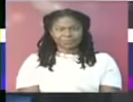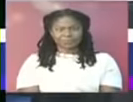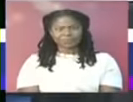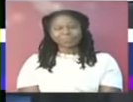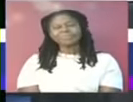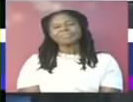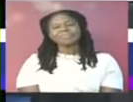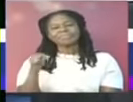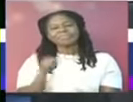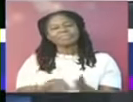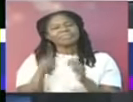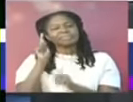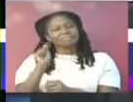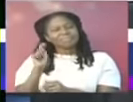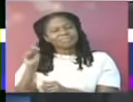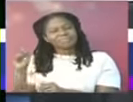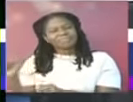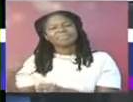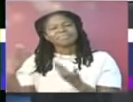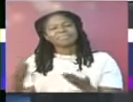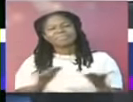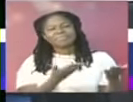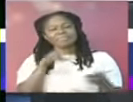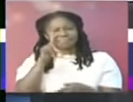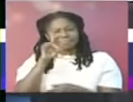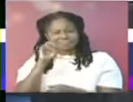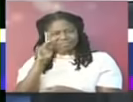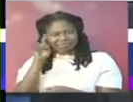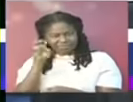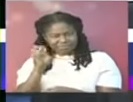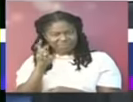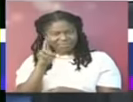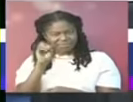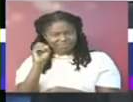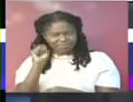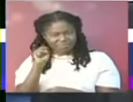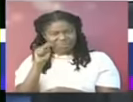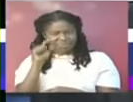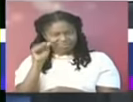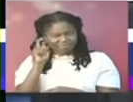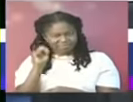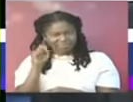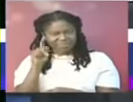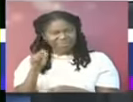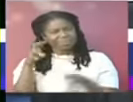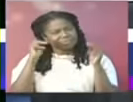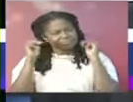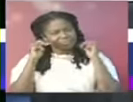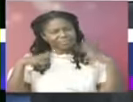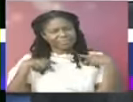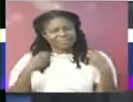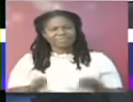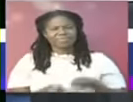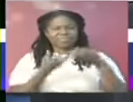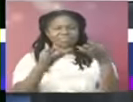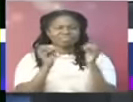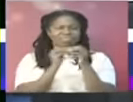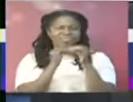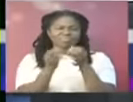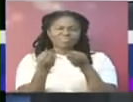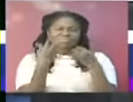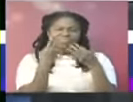This is TTT Live. I'm DK Rostar. The Ministry of Health is giving an update on the status of COVID-19 in Trinidad and Tobago. We're